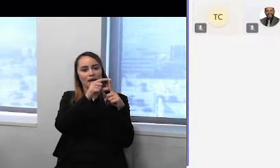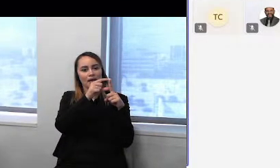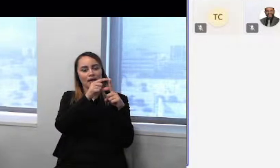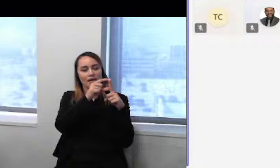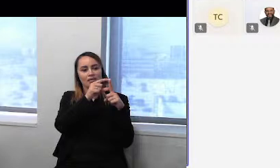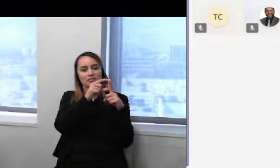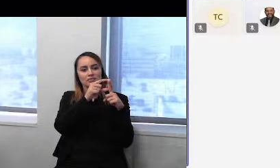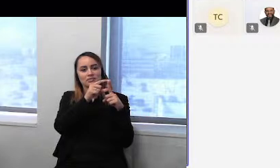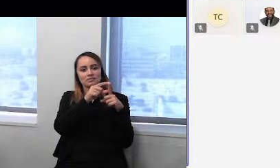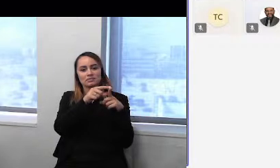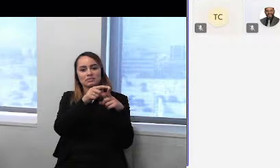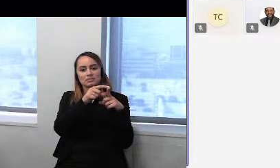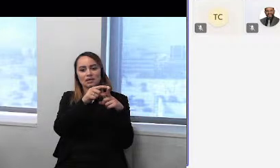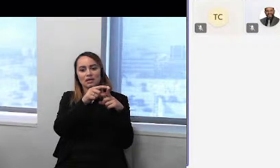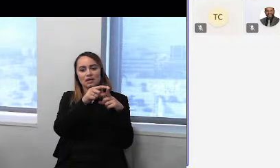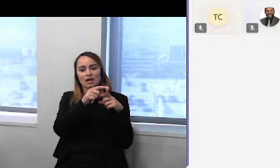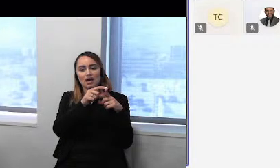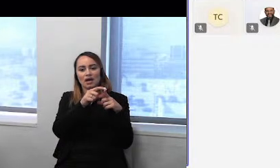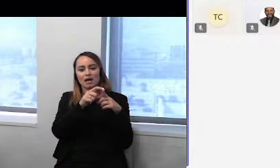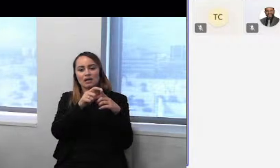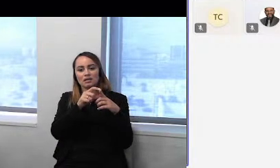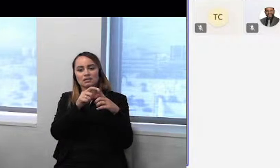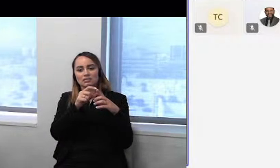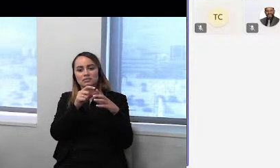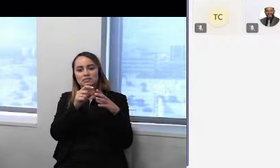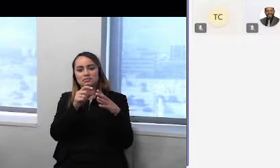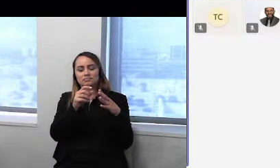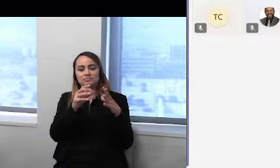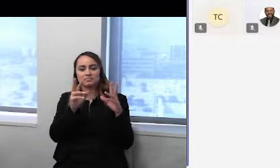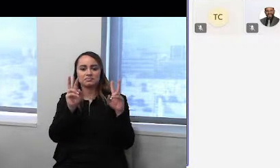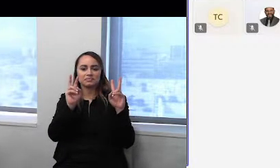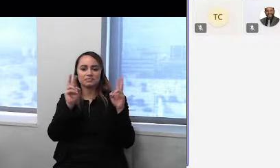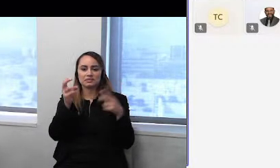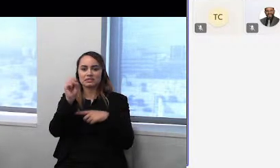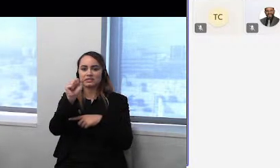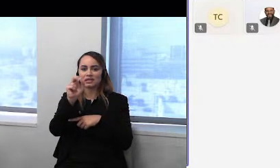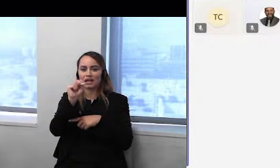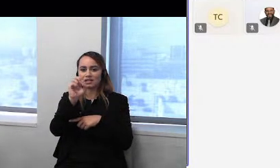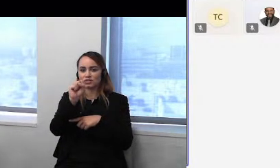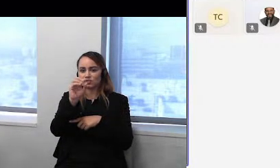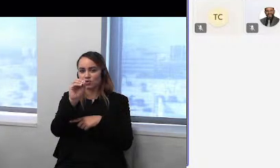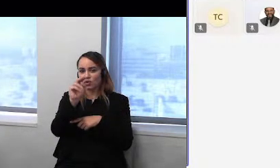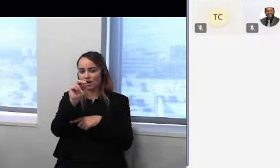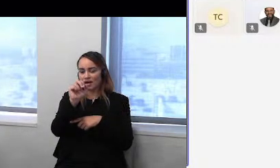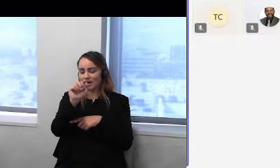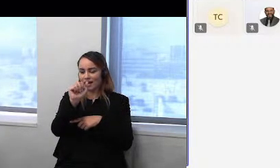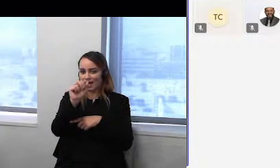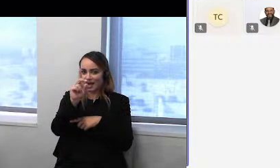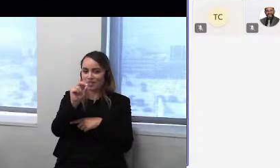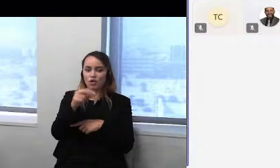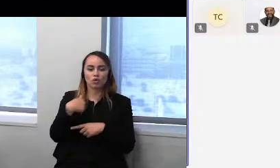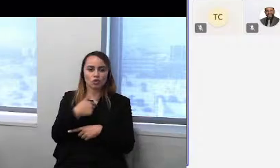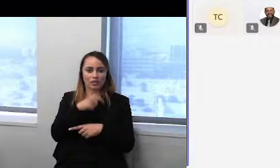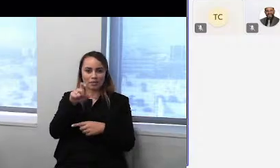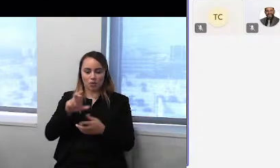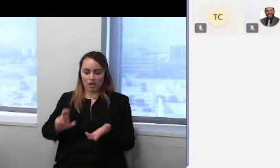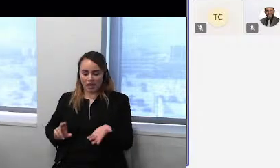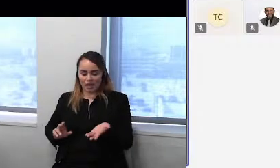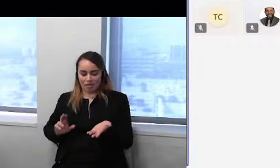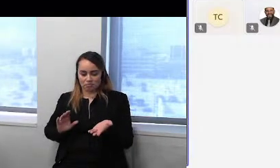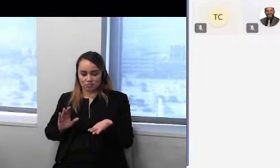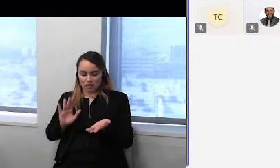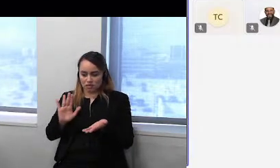sanction it, right? That is actually something that is going to be approved, so something that we need to work on, something we need to invest our time, which is what you just asked. Provide those